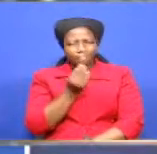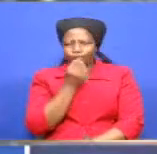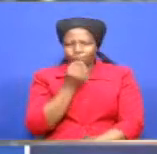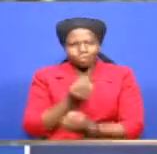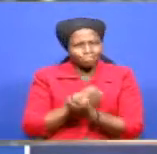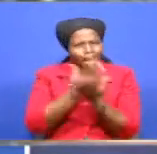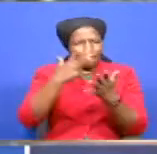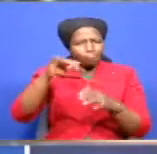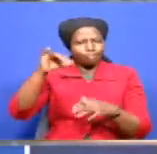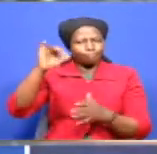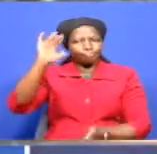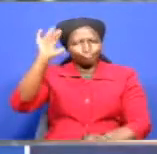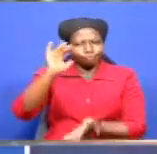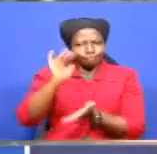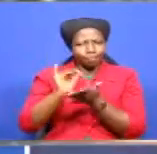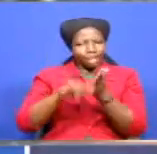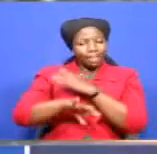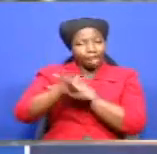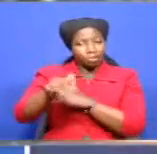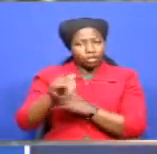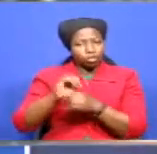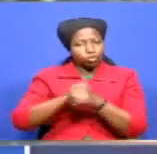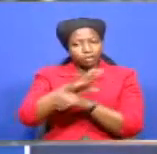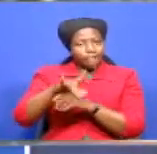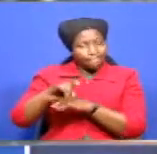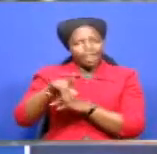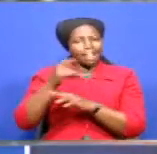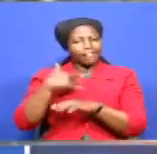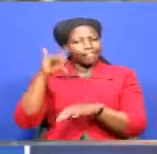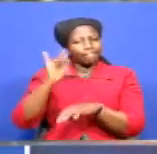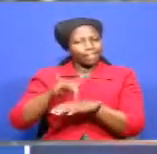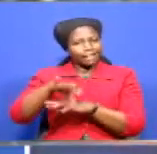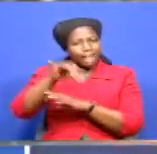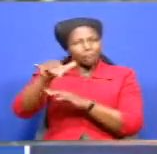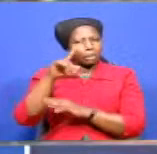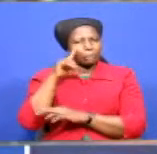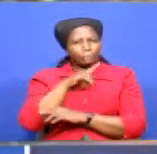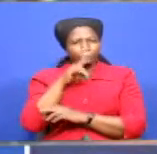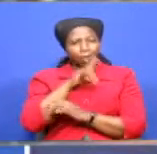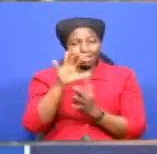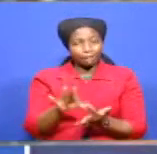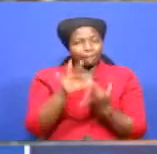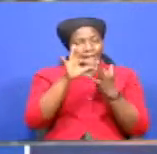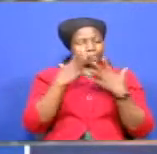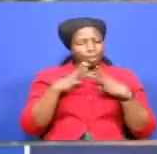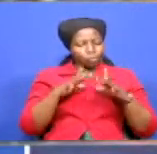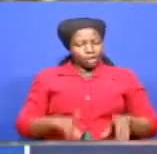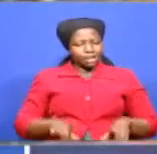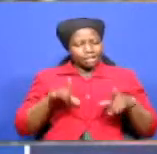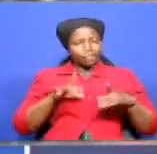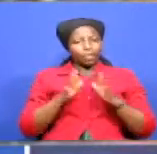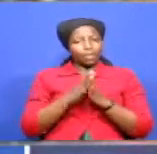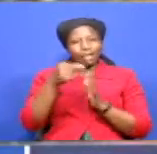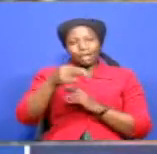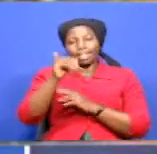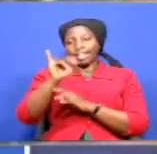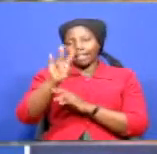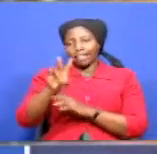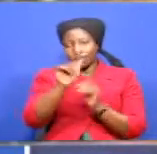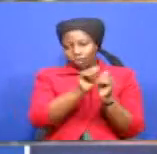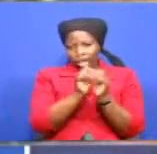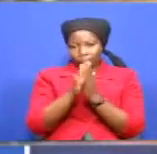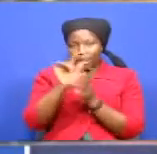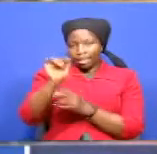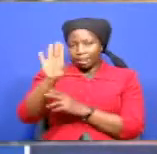The COVID-19 effect has now taken a toll in the county, especially for persons living with HIV as well as